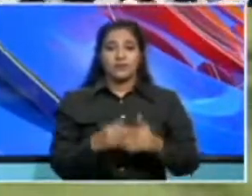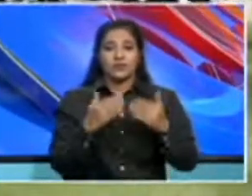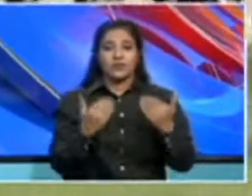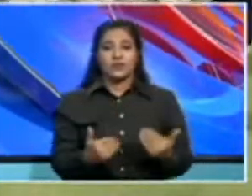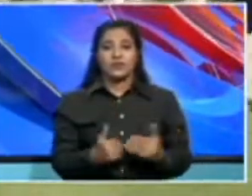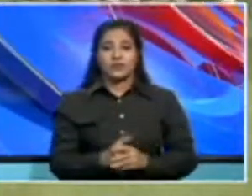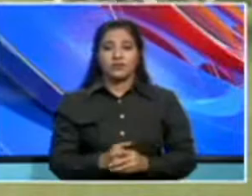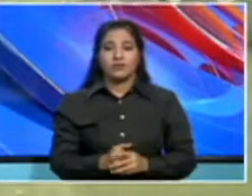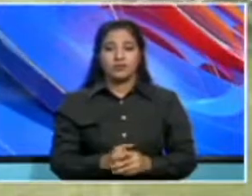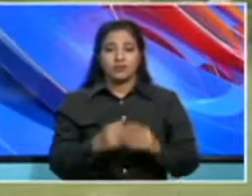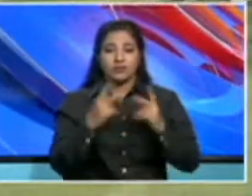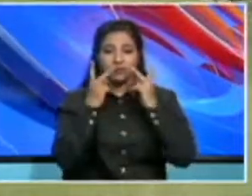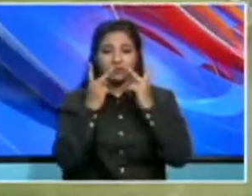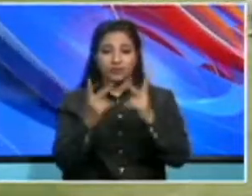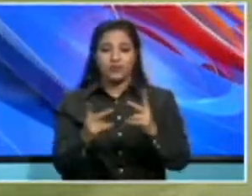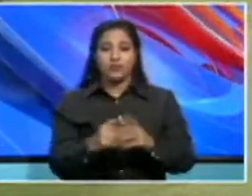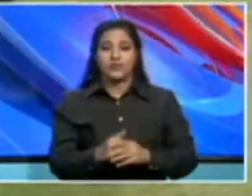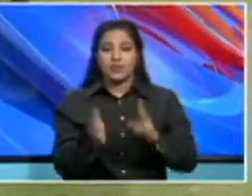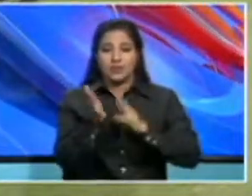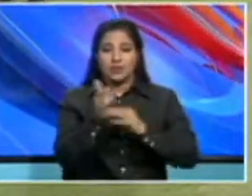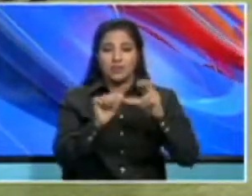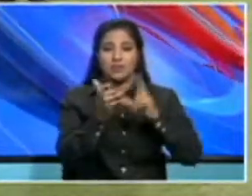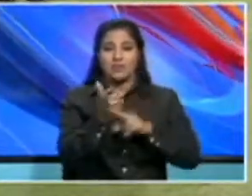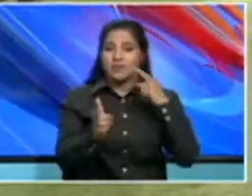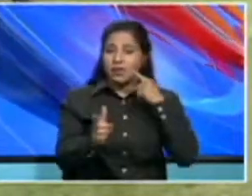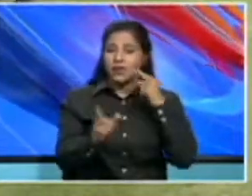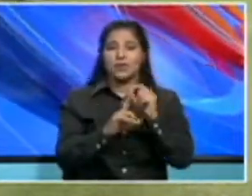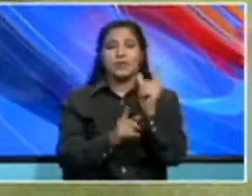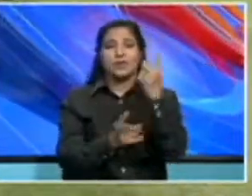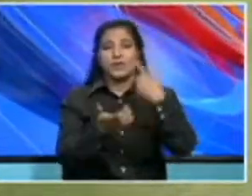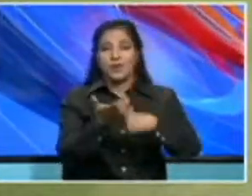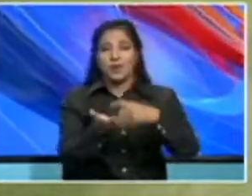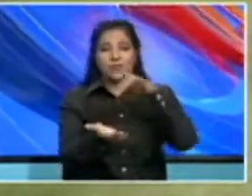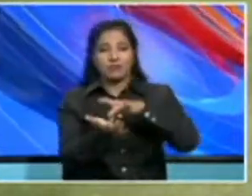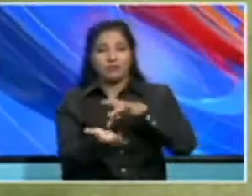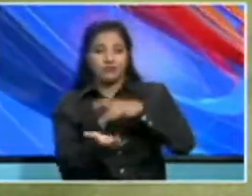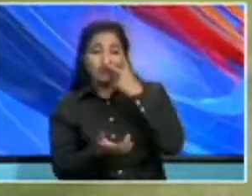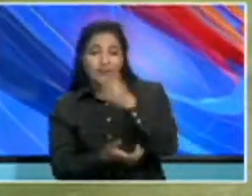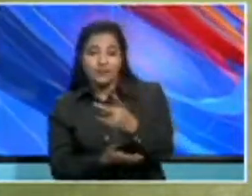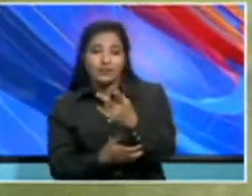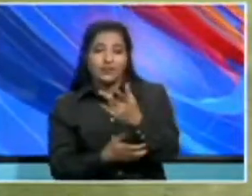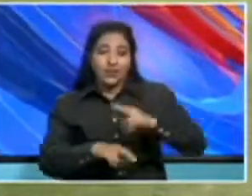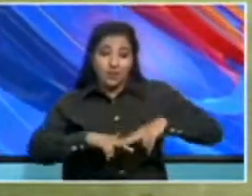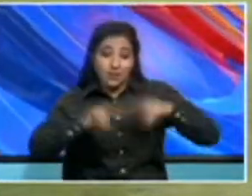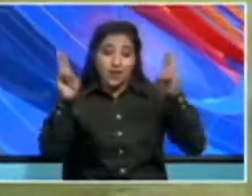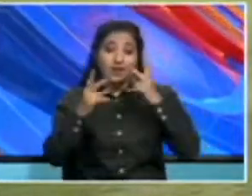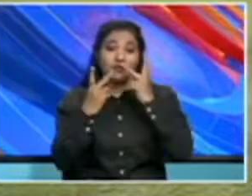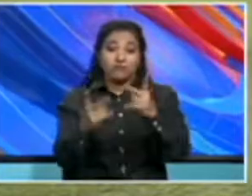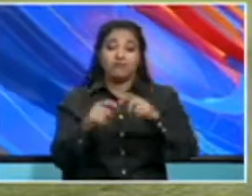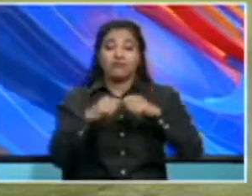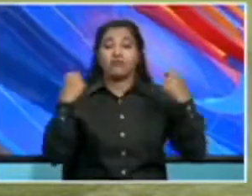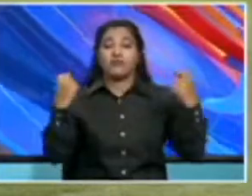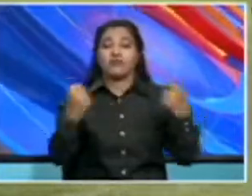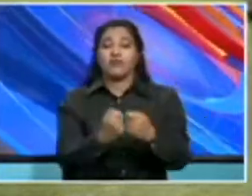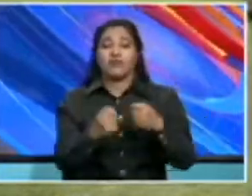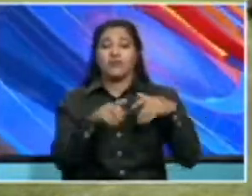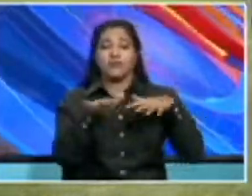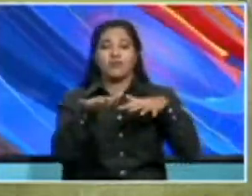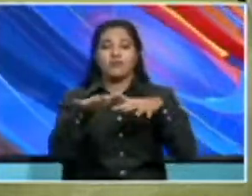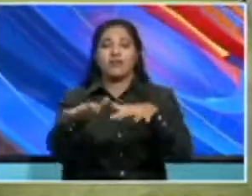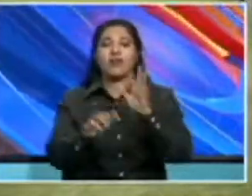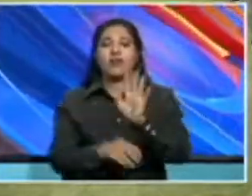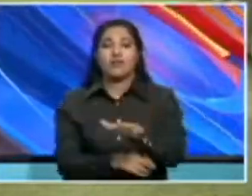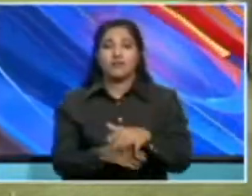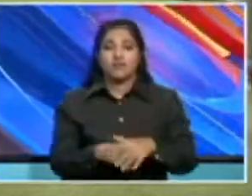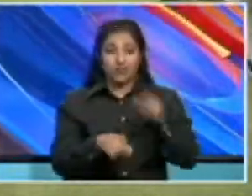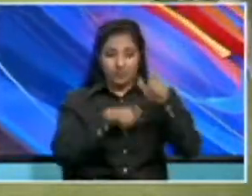of, and a huge cheer there for the Manipur contingent. And there you can see the cynosure of all eyes. She will